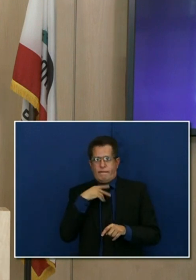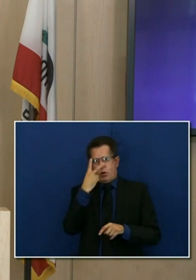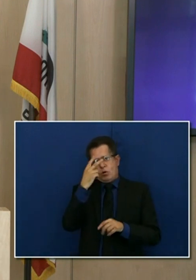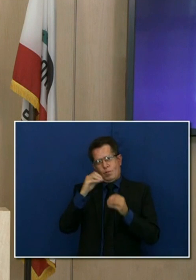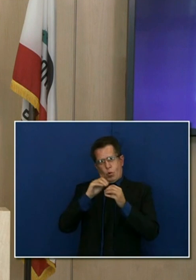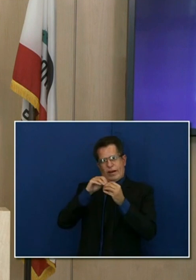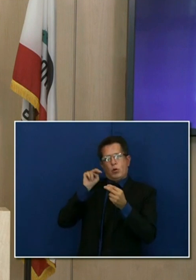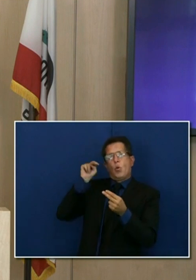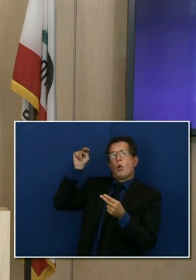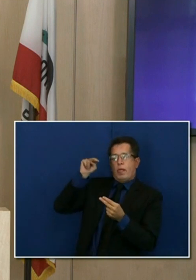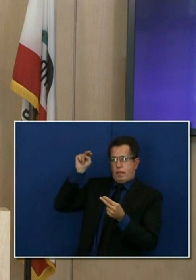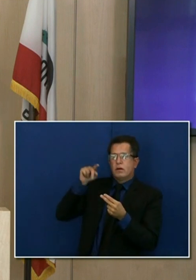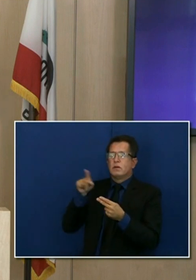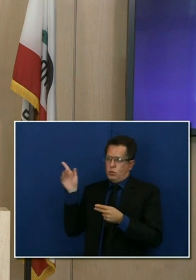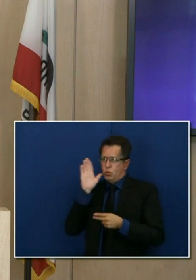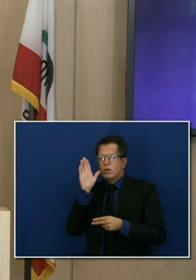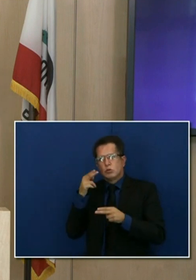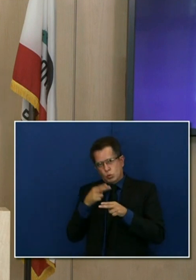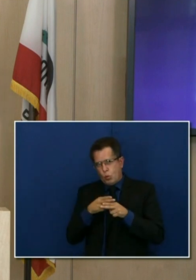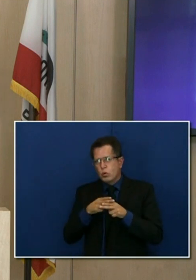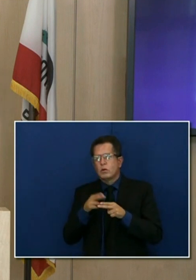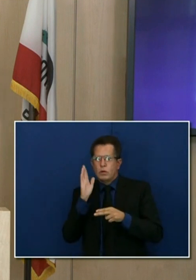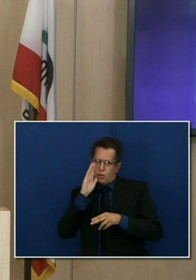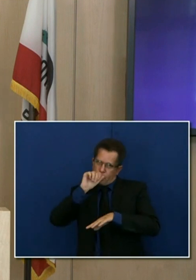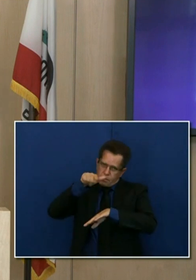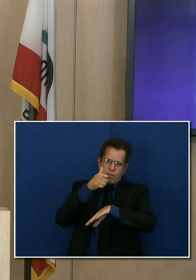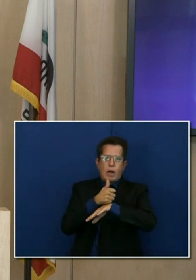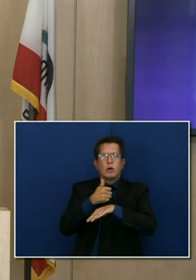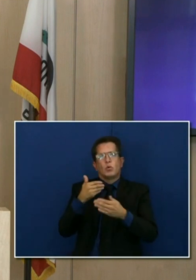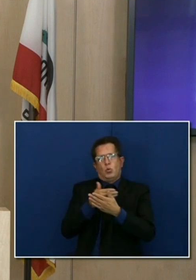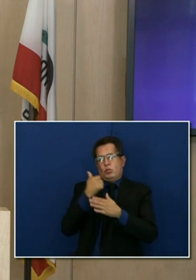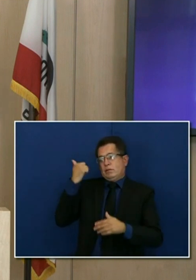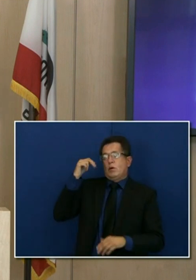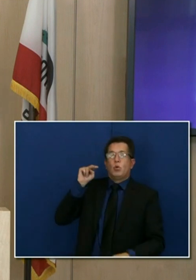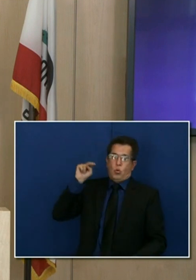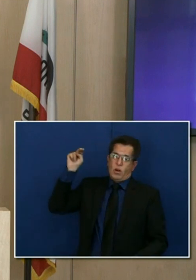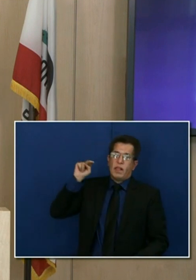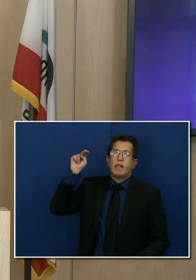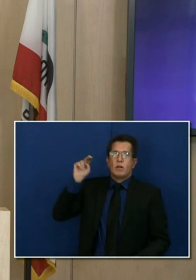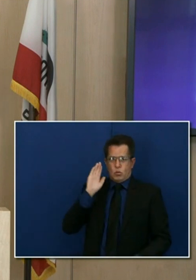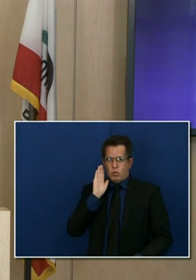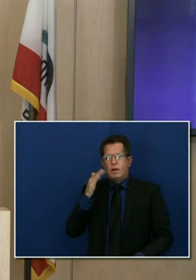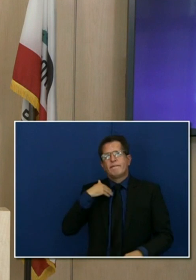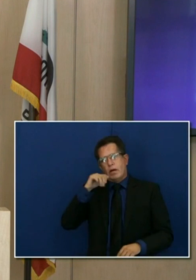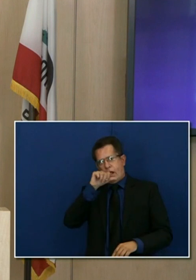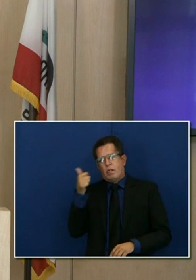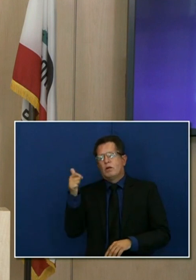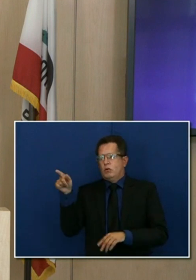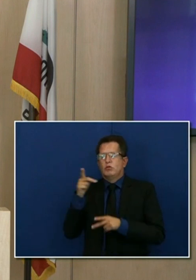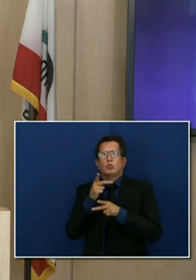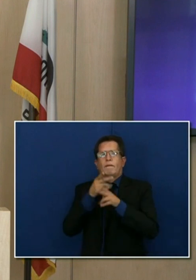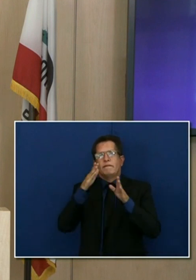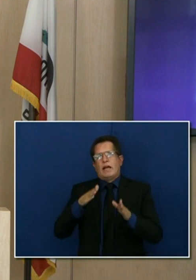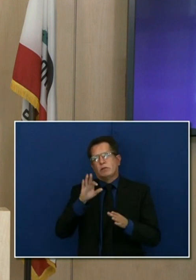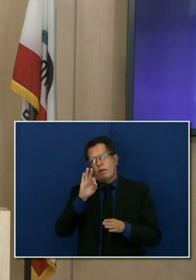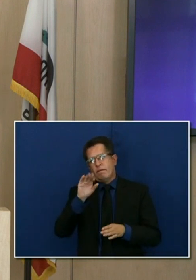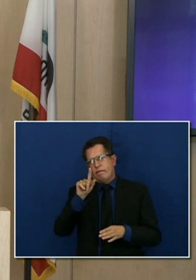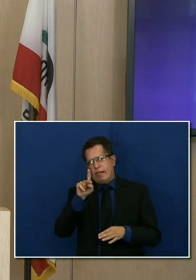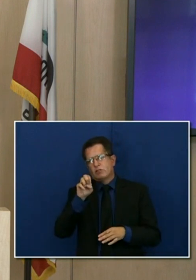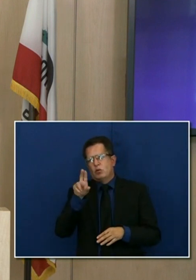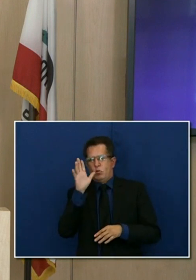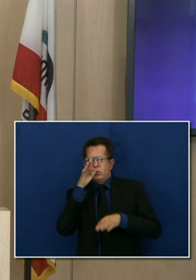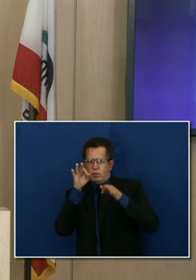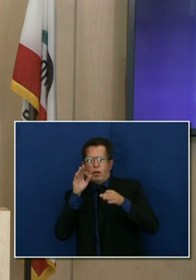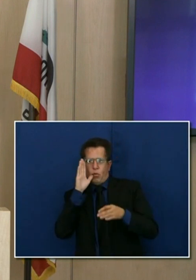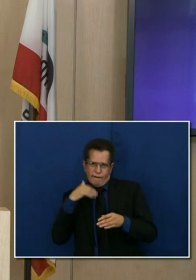North County area coming online very soon, and we'll be having another site that Supervisor Fletcher will talk about in his